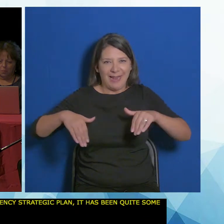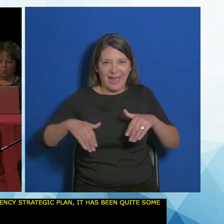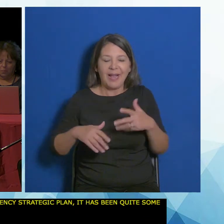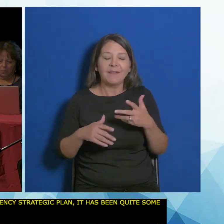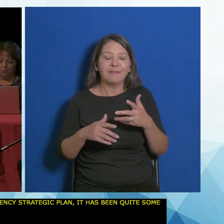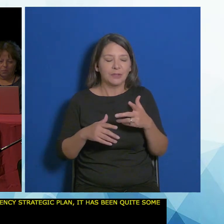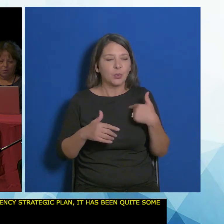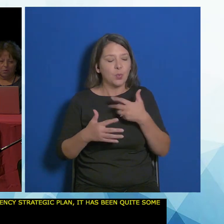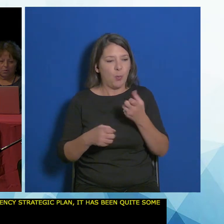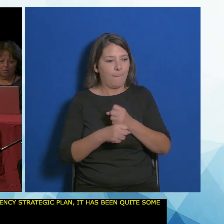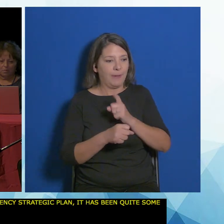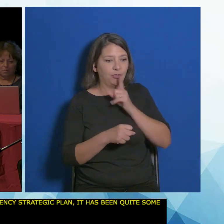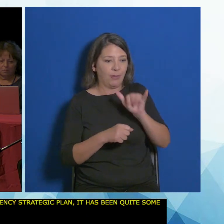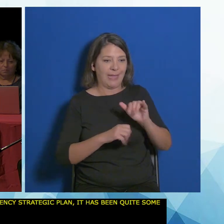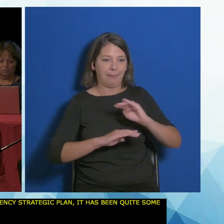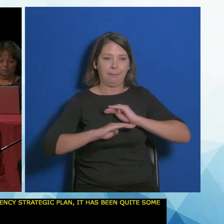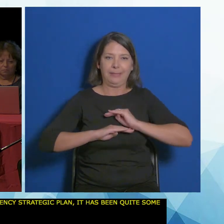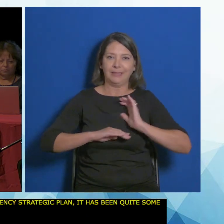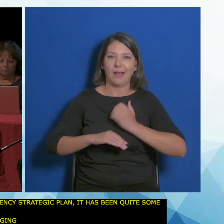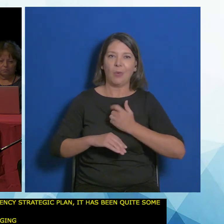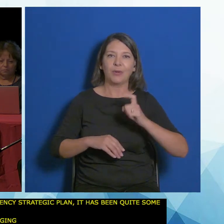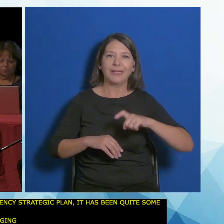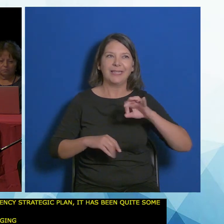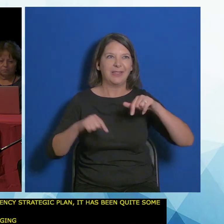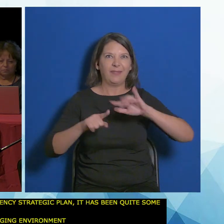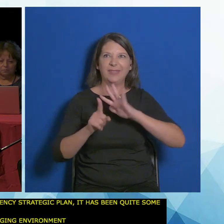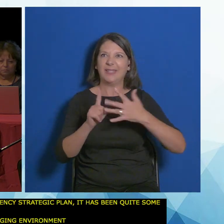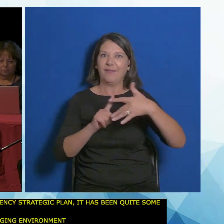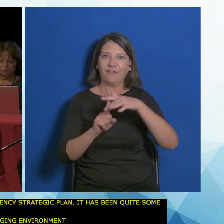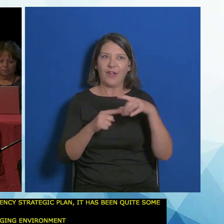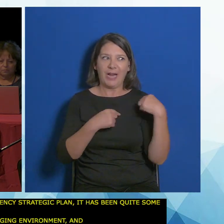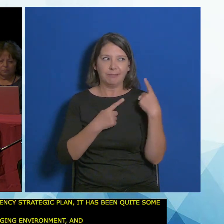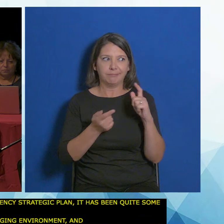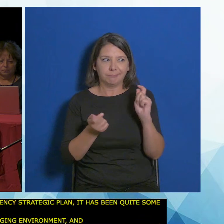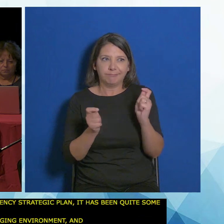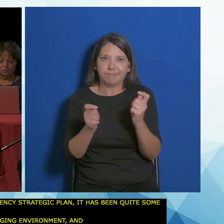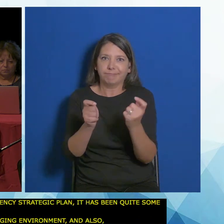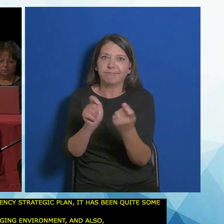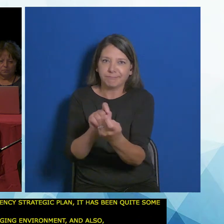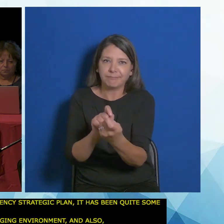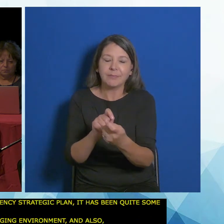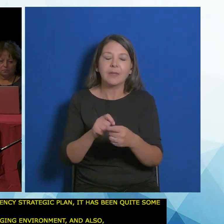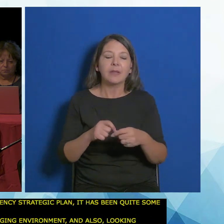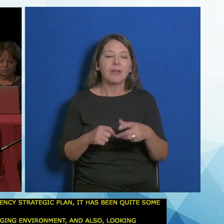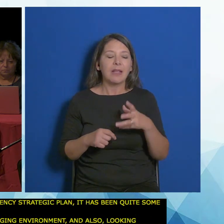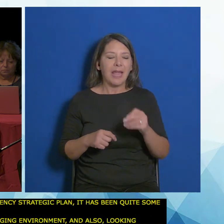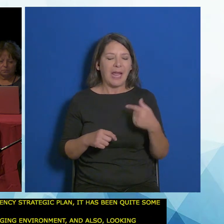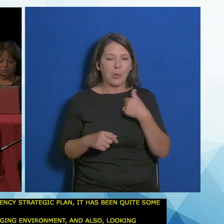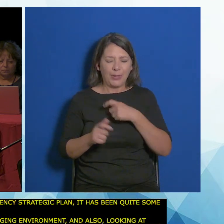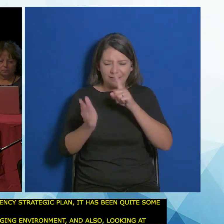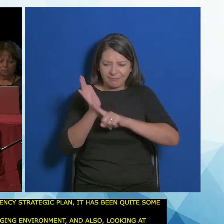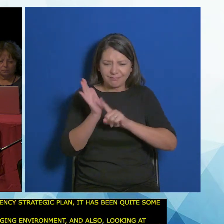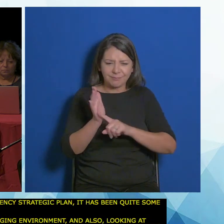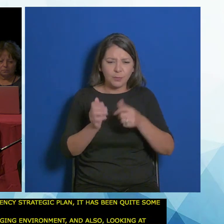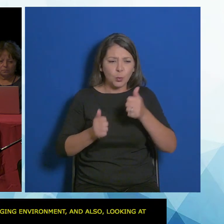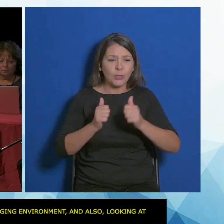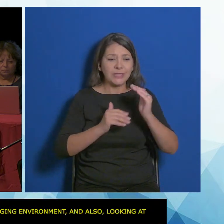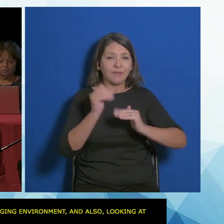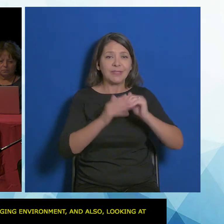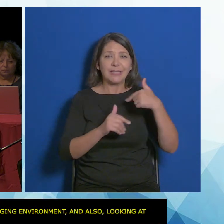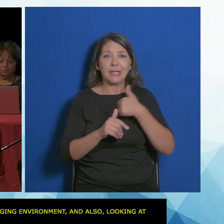of our changing environment, and also looking at where we are underutilizing our